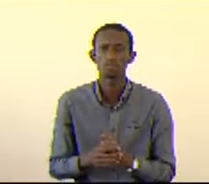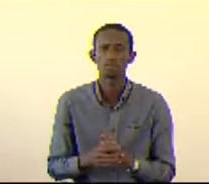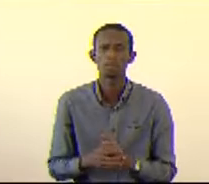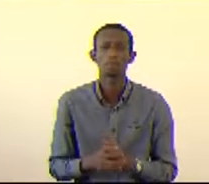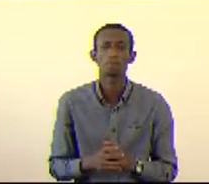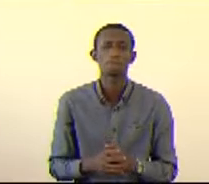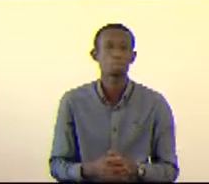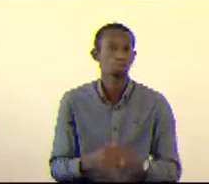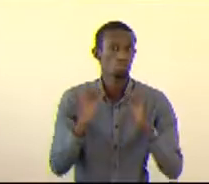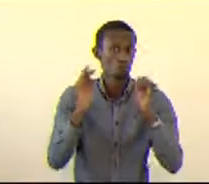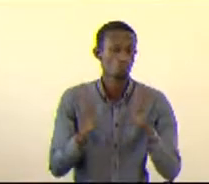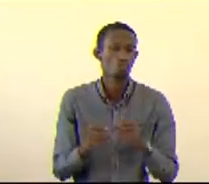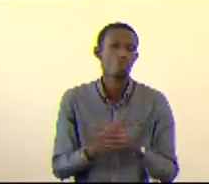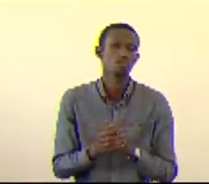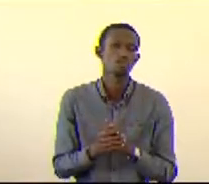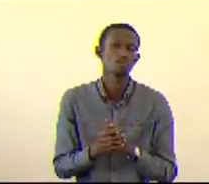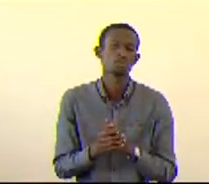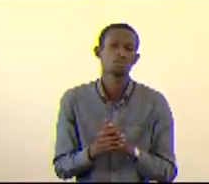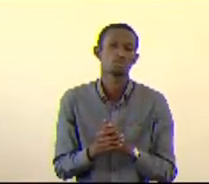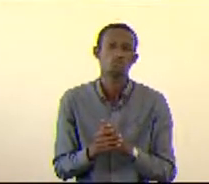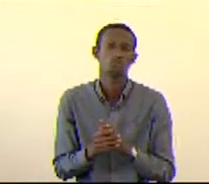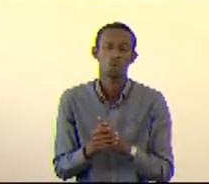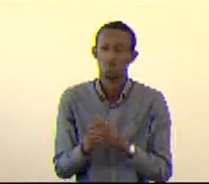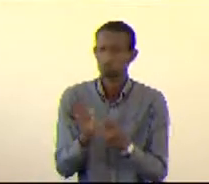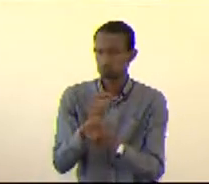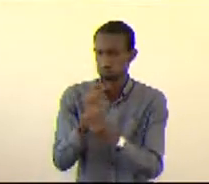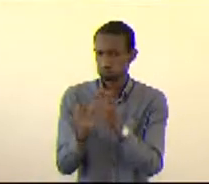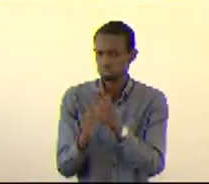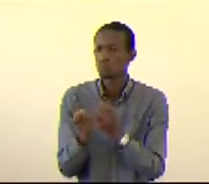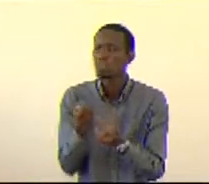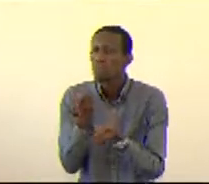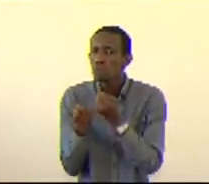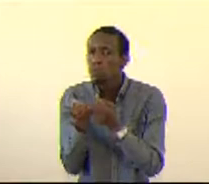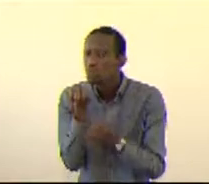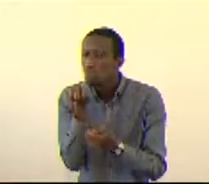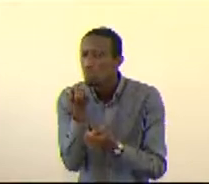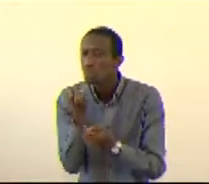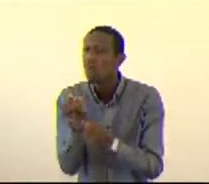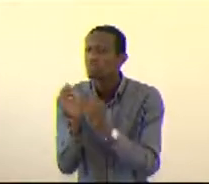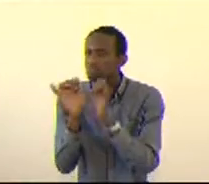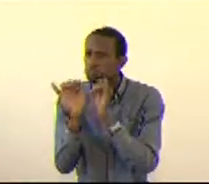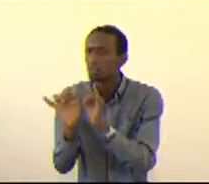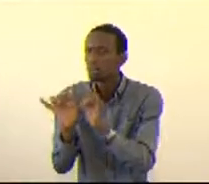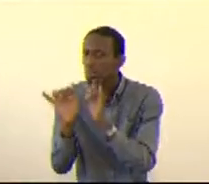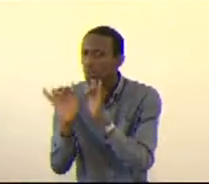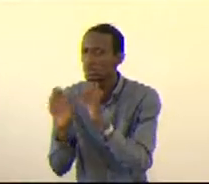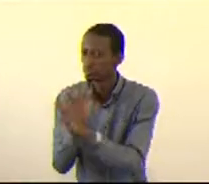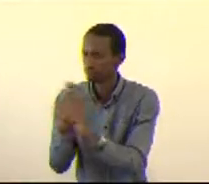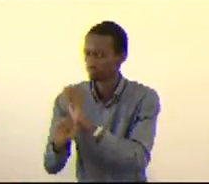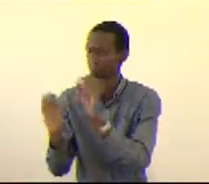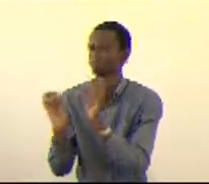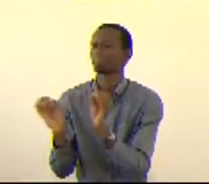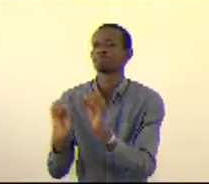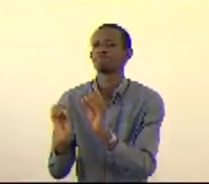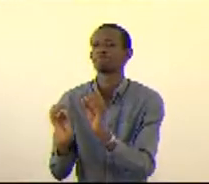the temperature remains constant. The moment you see a temperature is not changing on a heating